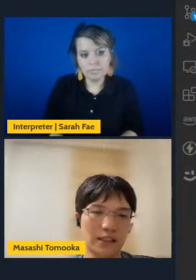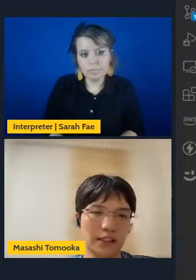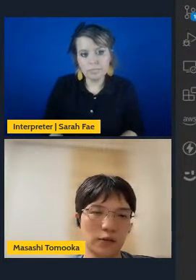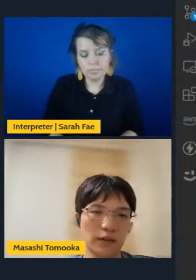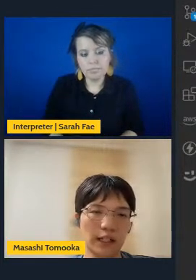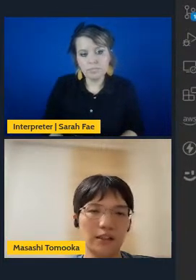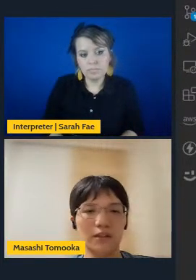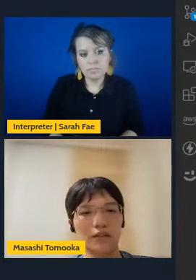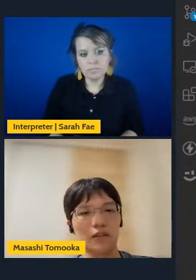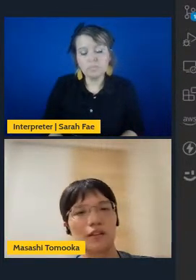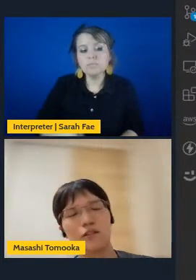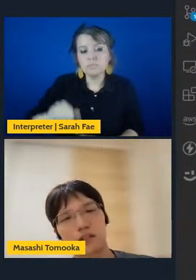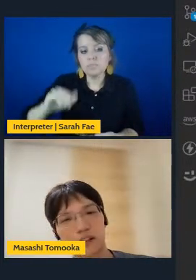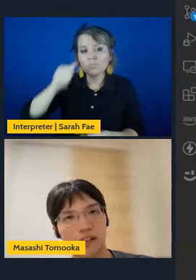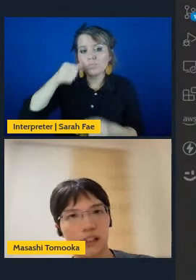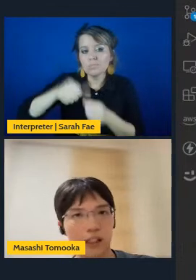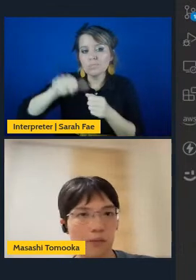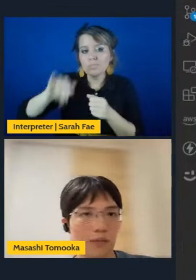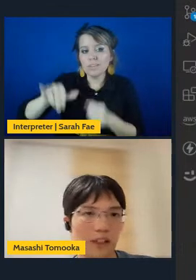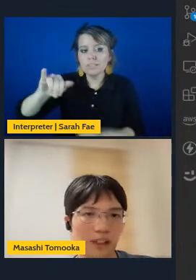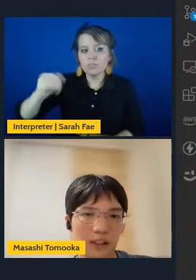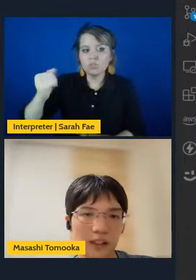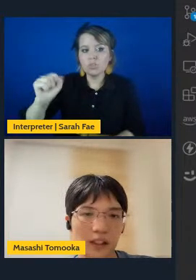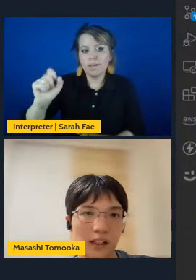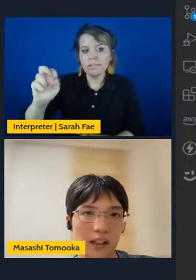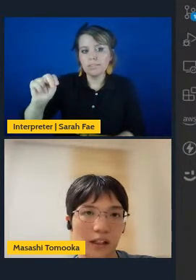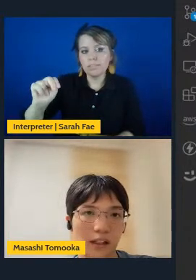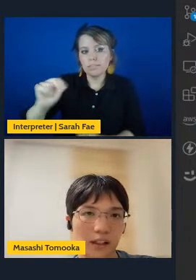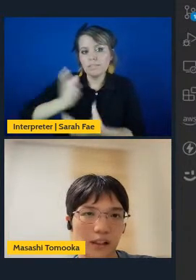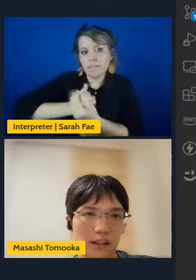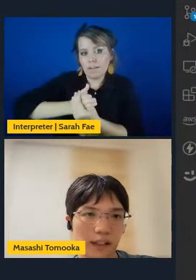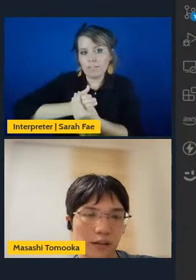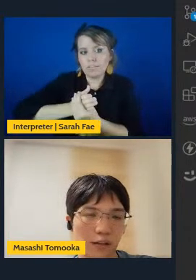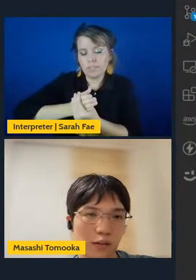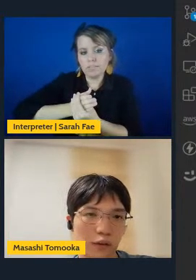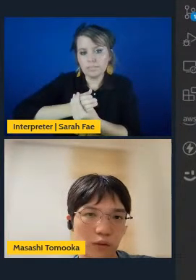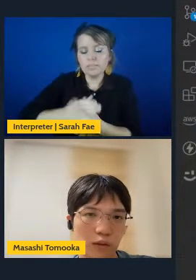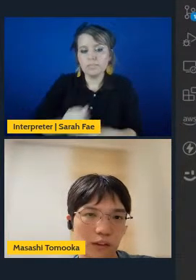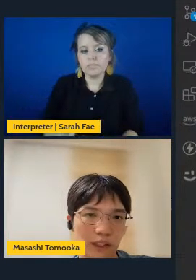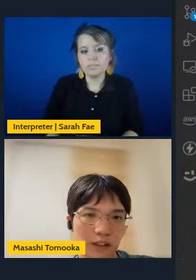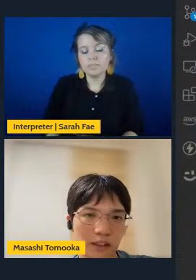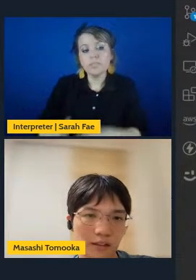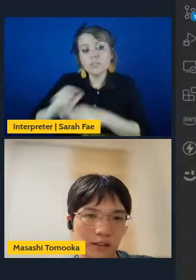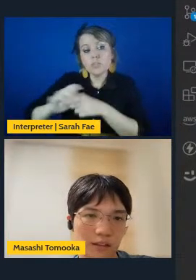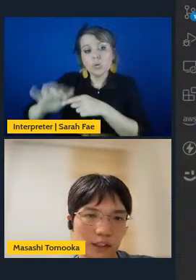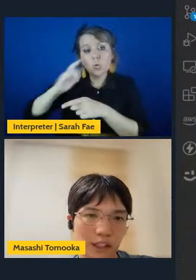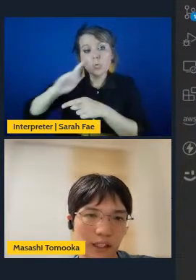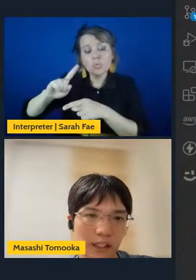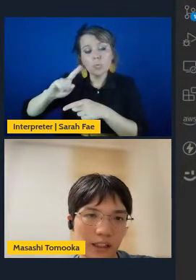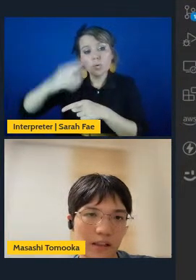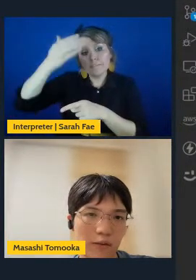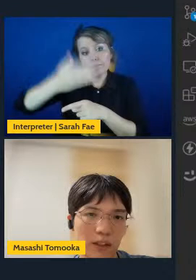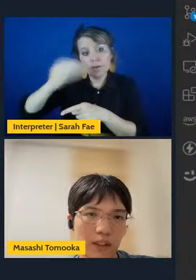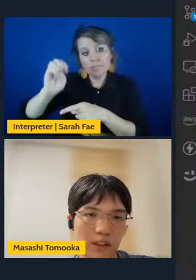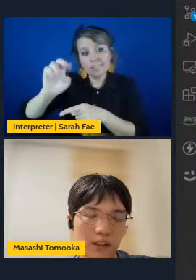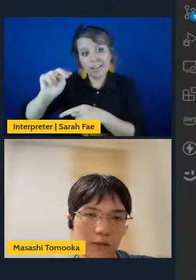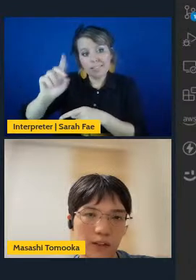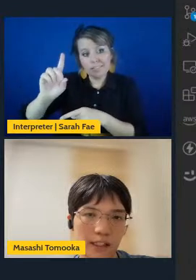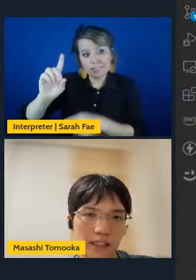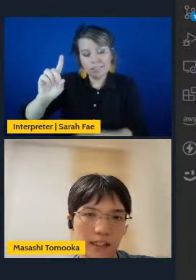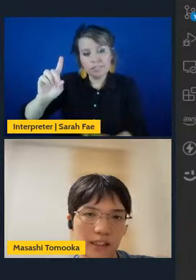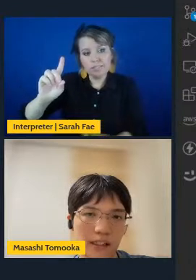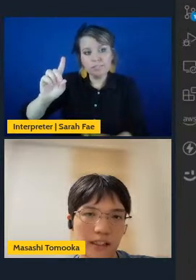the JSON file on front-end runtime. The code for front-end is also here.